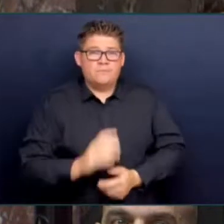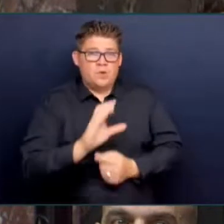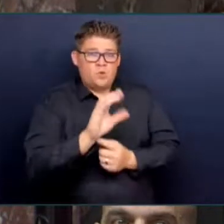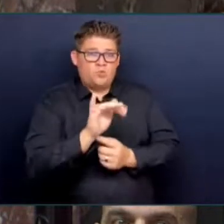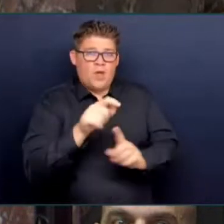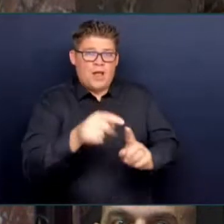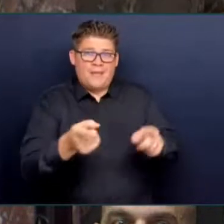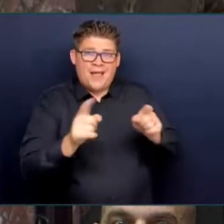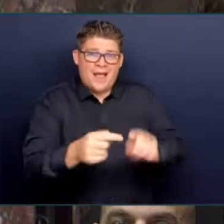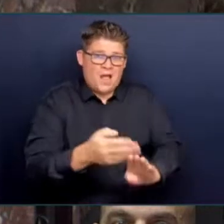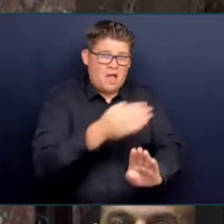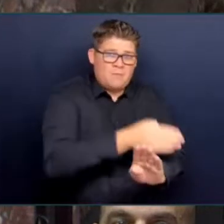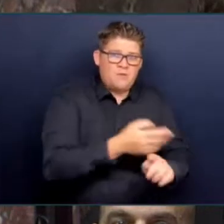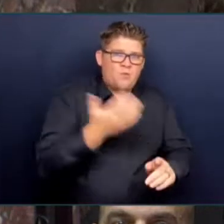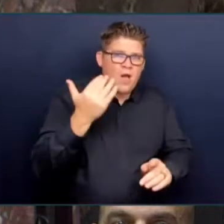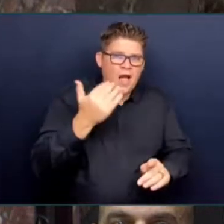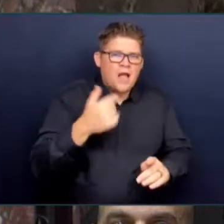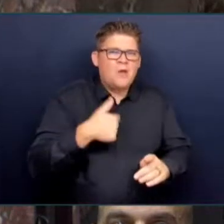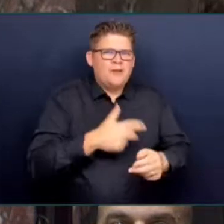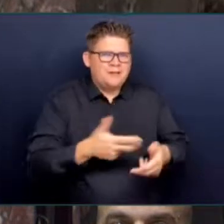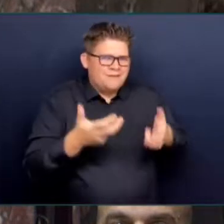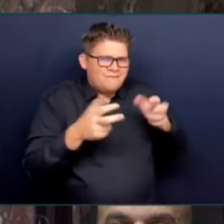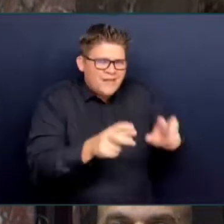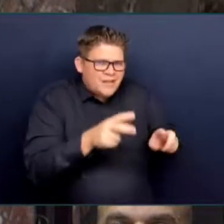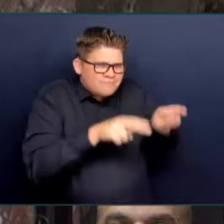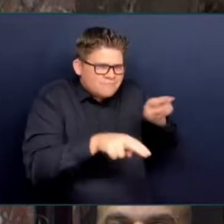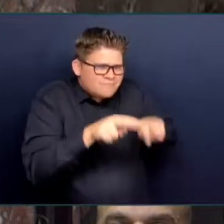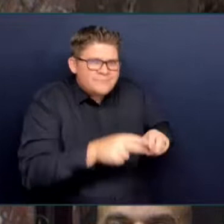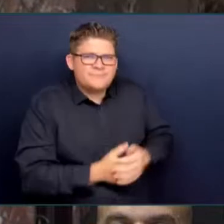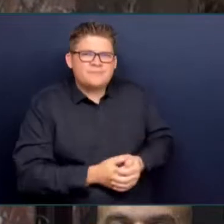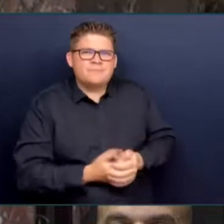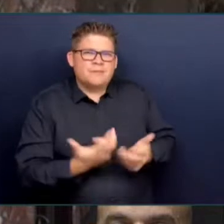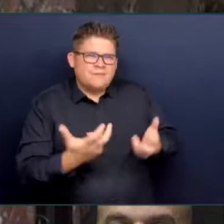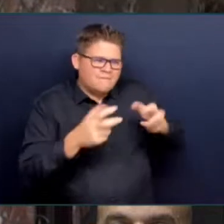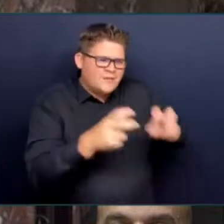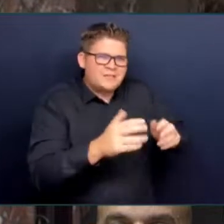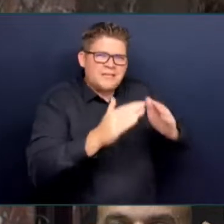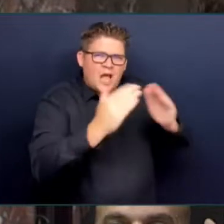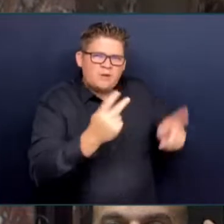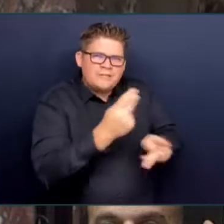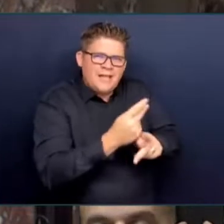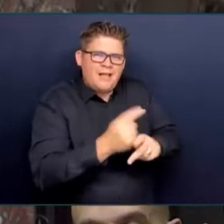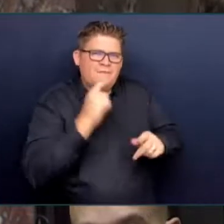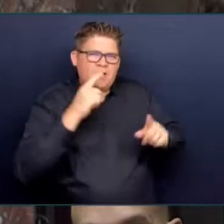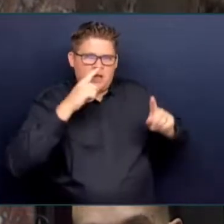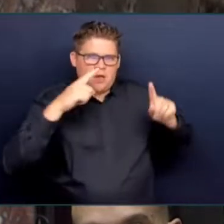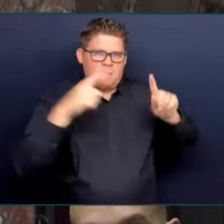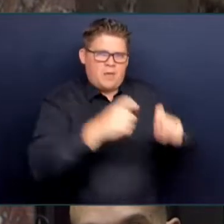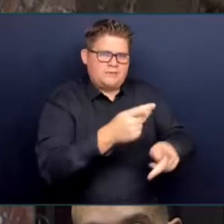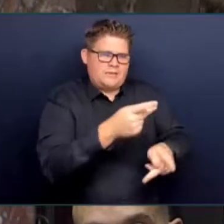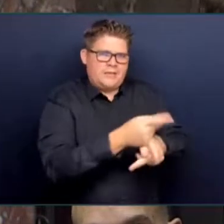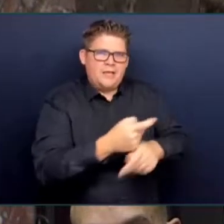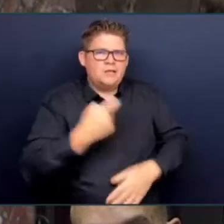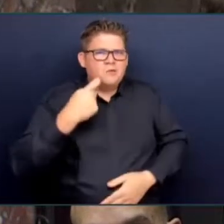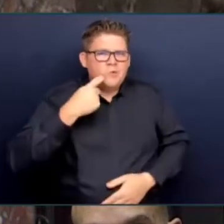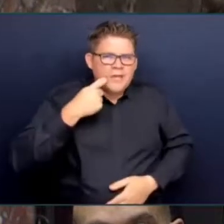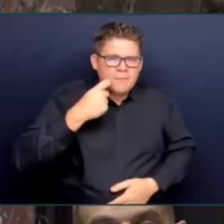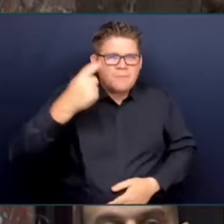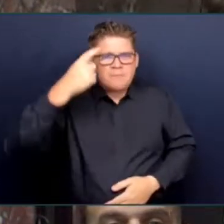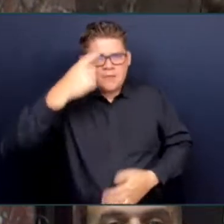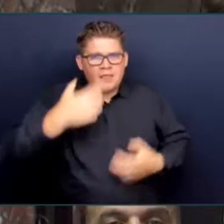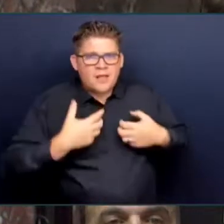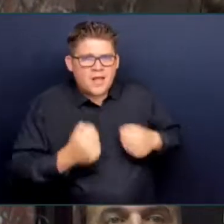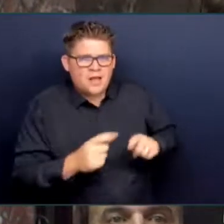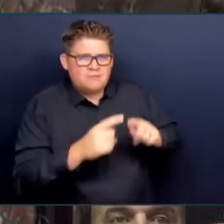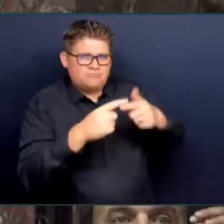wraparound housing for complex care, for which we are housing 500 people and spending $164 million